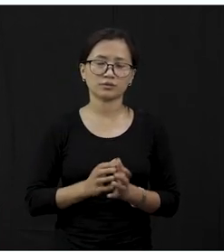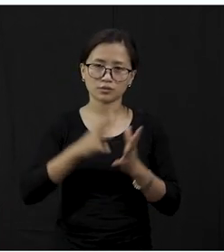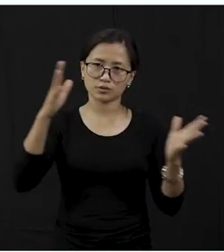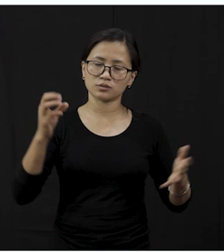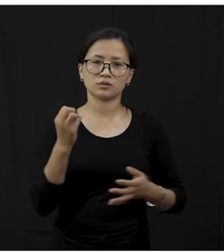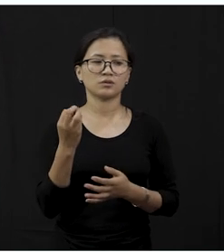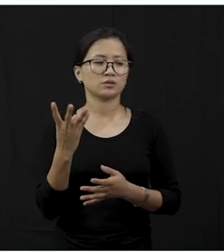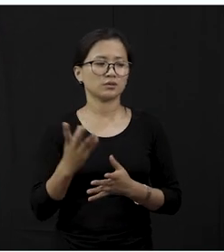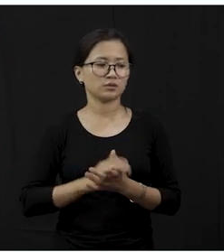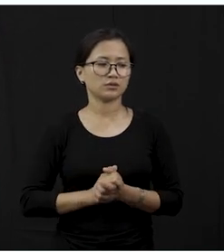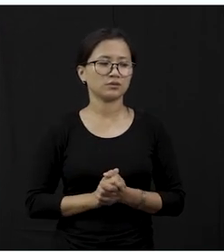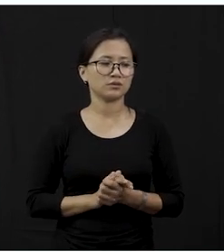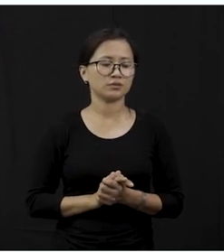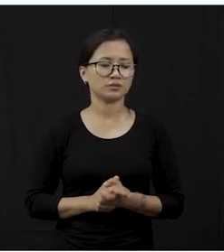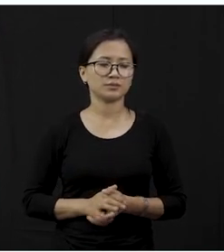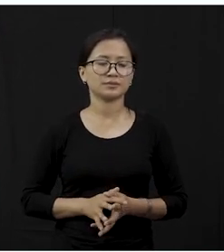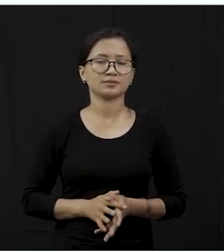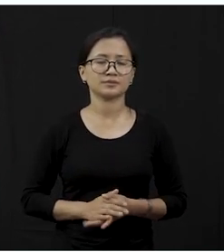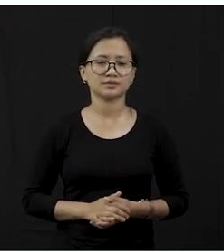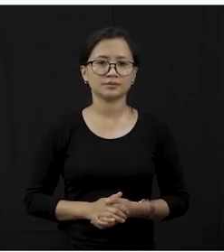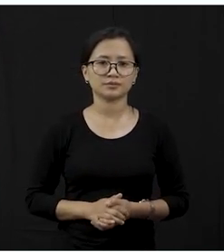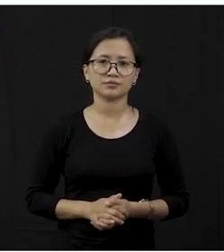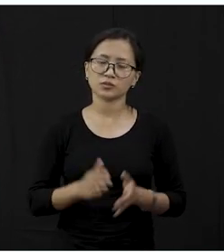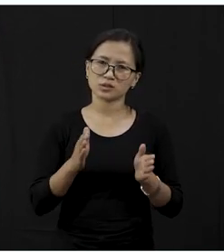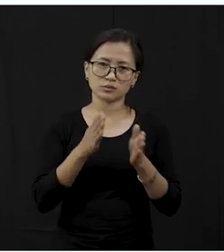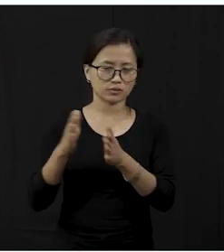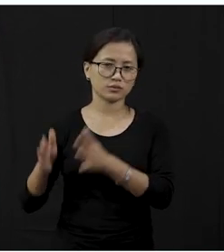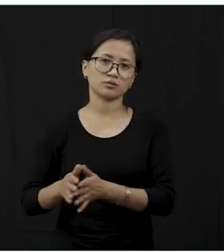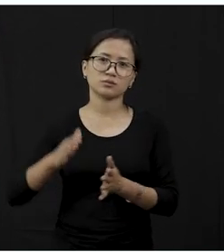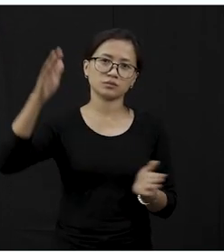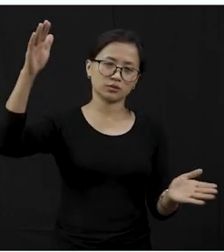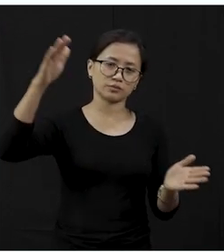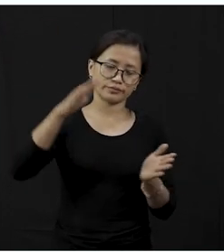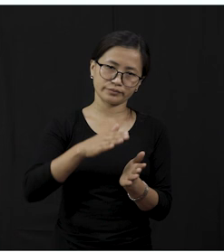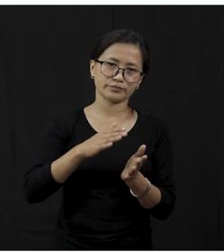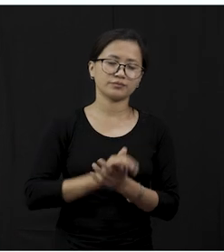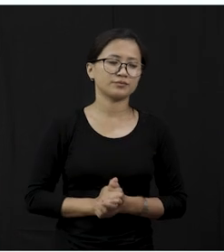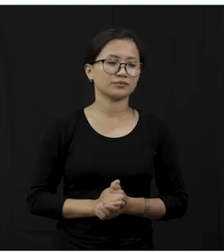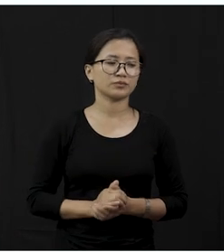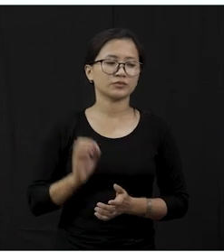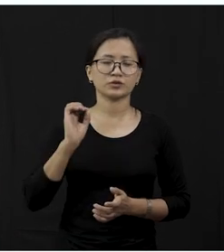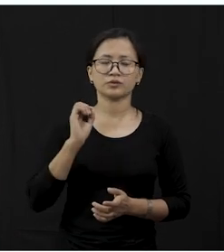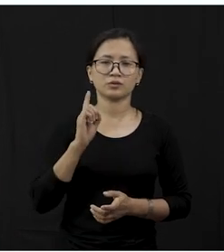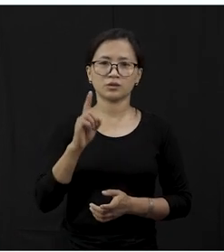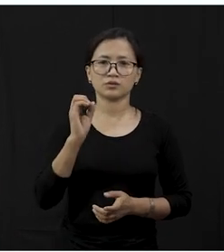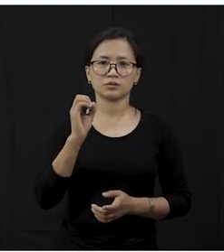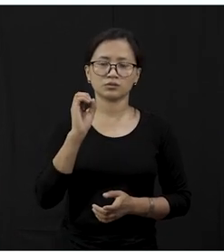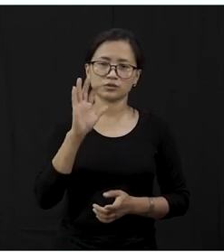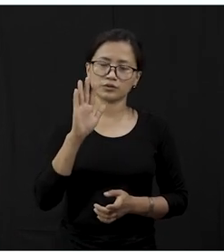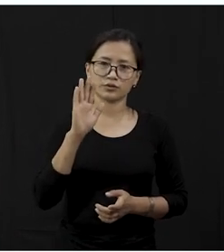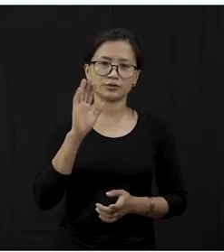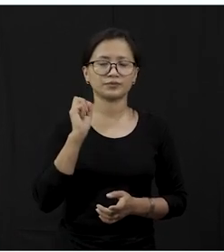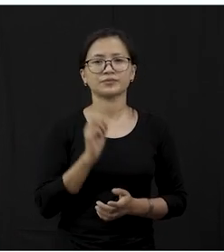5, 3, 1, and 0. It's just like arranging in a descending order. Okay, so you start from the greatest number. So 5, 3, 1, 0,